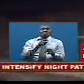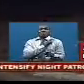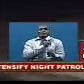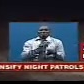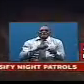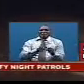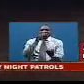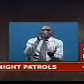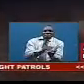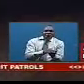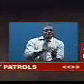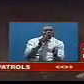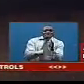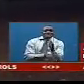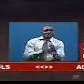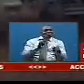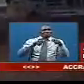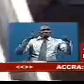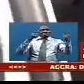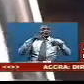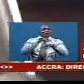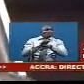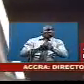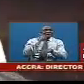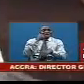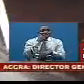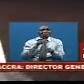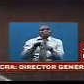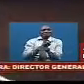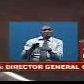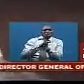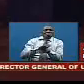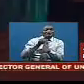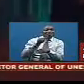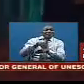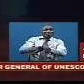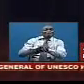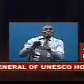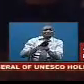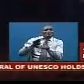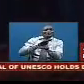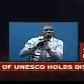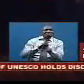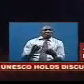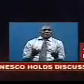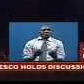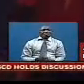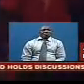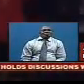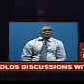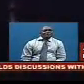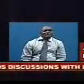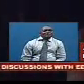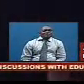efforts by the police to curb it has yielded little results as the night workers go about their duties in the full glare of the men in uniform.